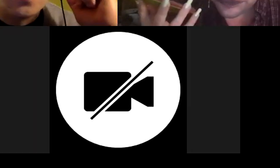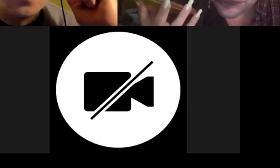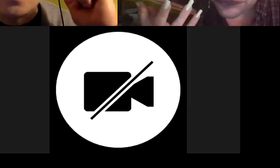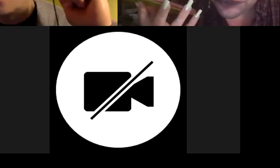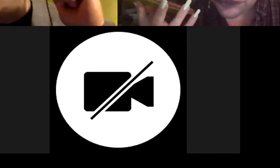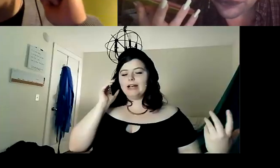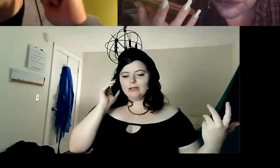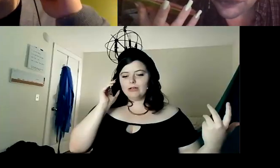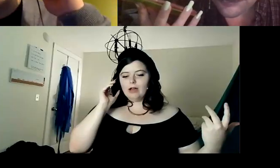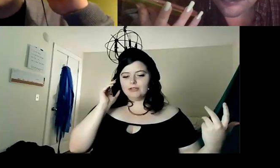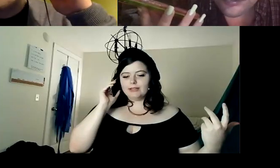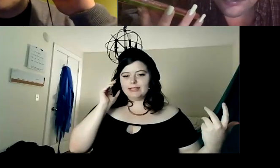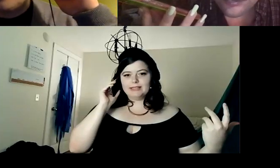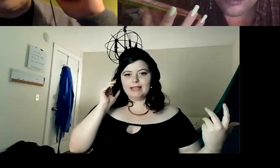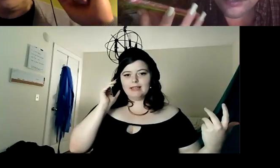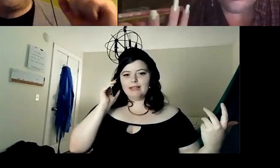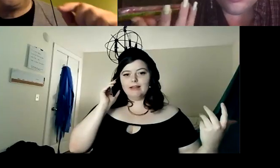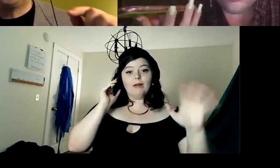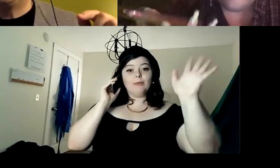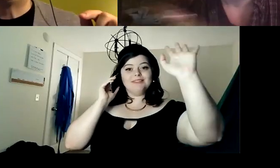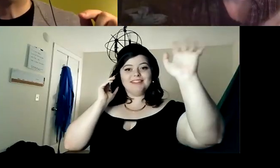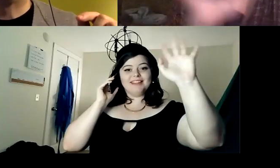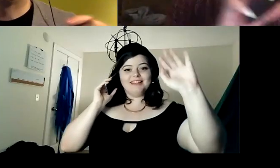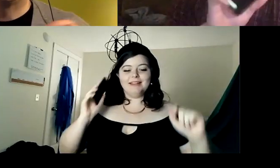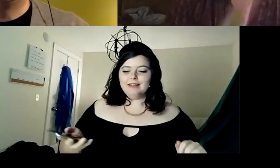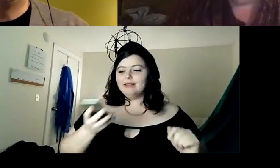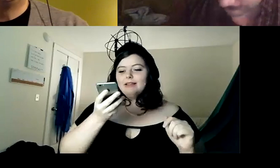Leontes' crew is entirely the Congress and the Senate.